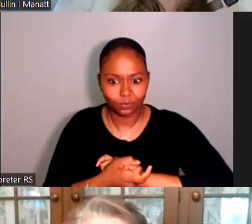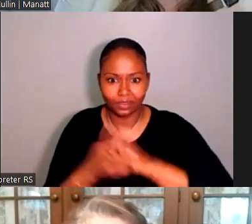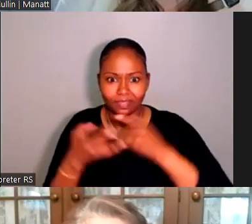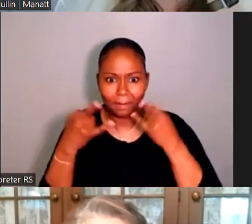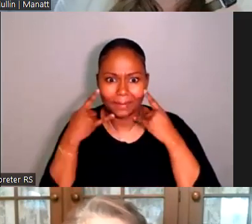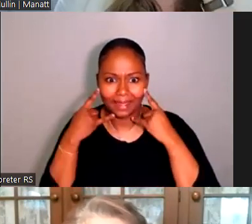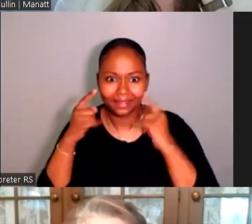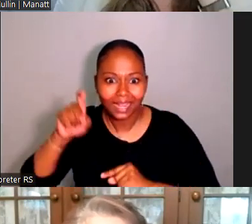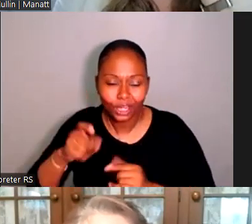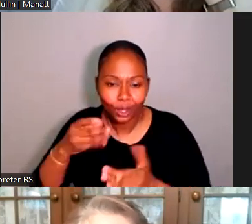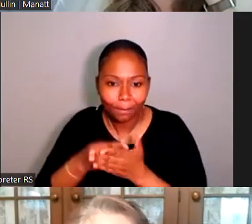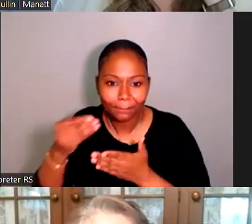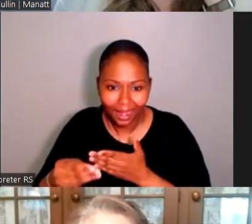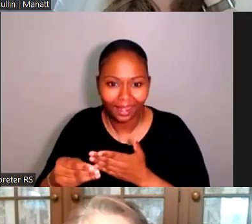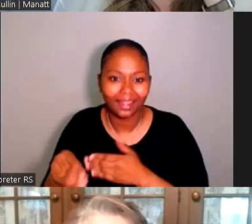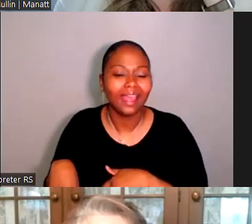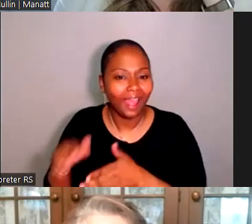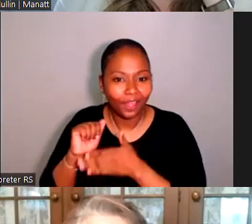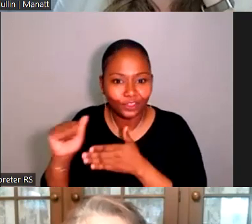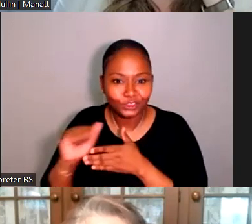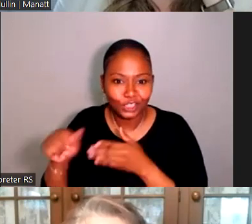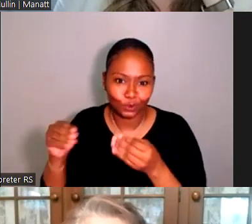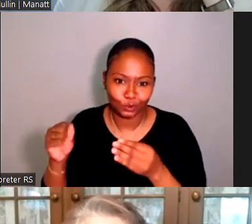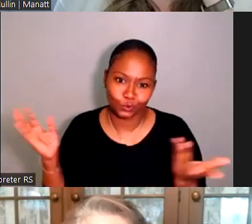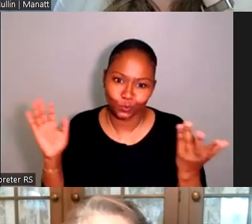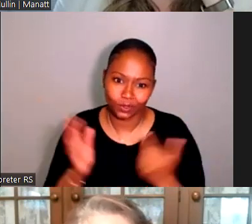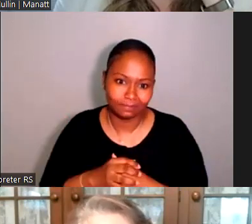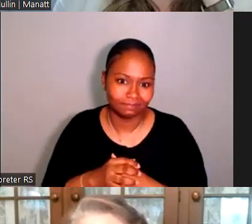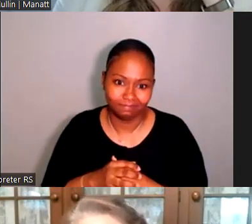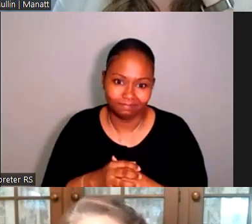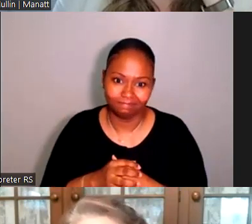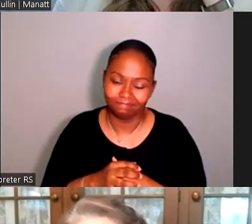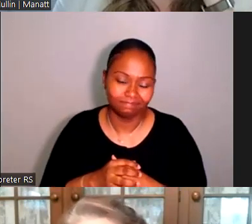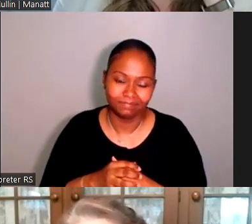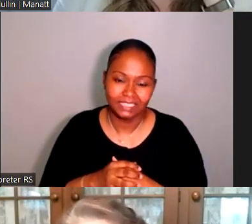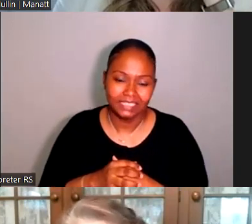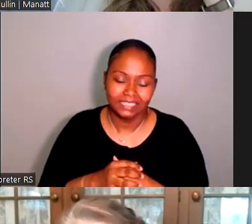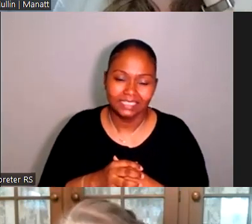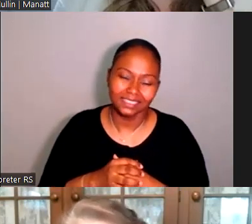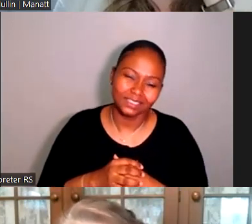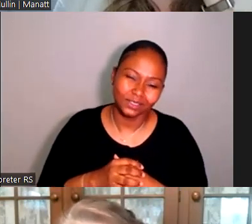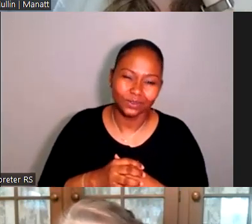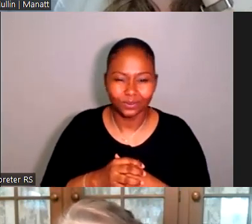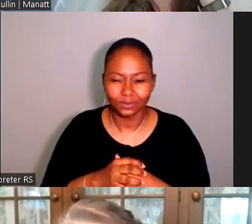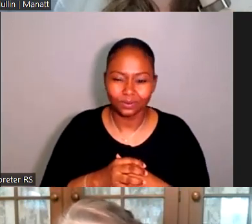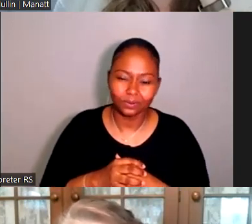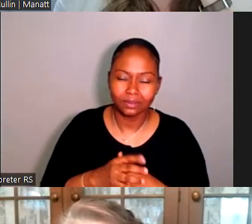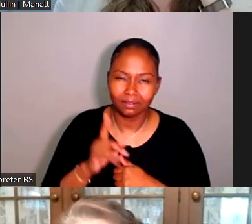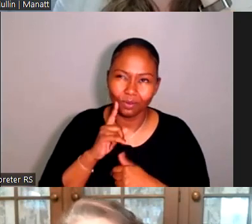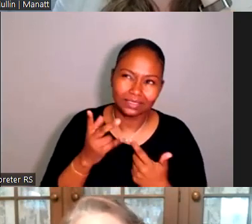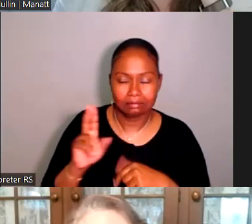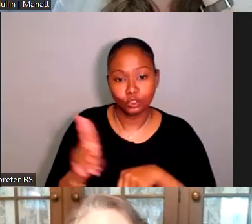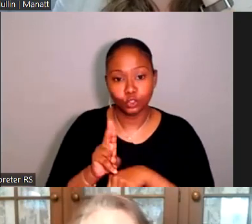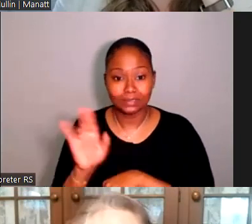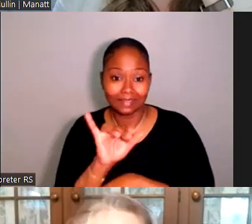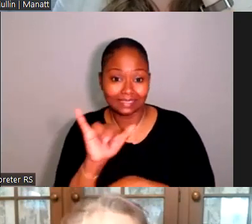store. So I think while there was, part of, using the same PPE as